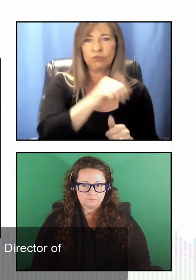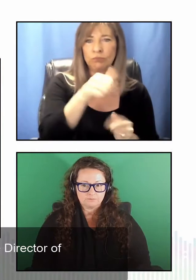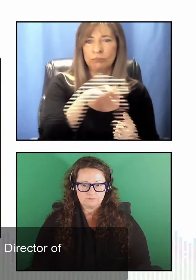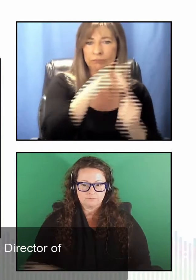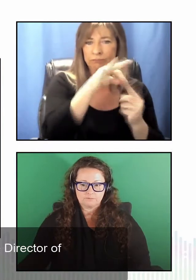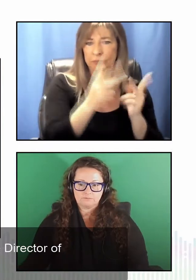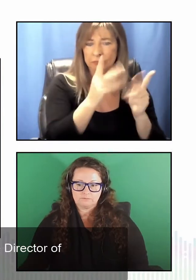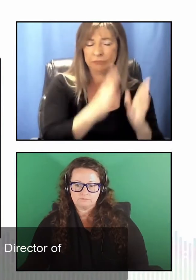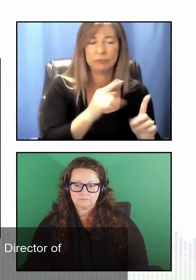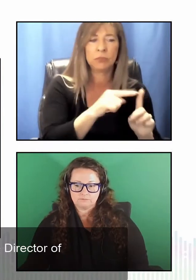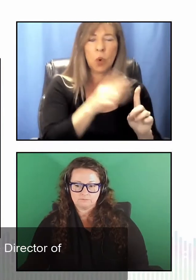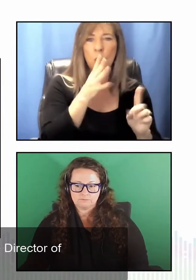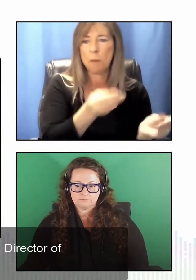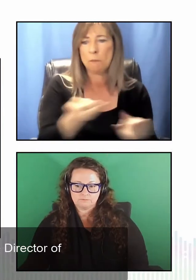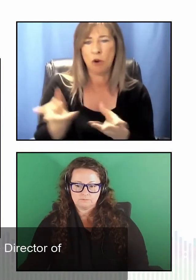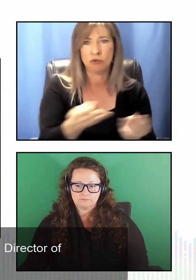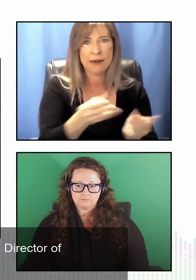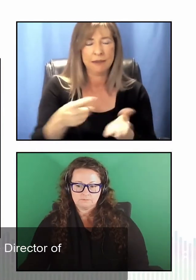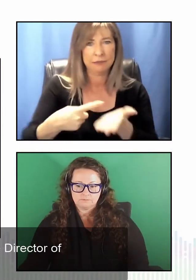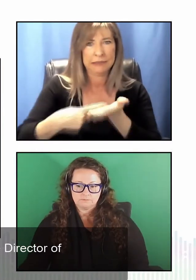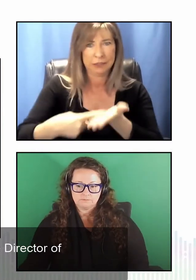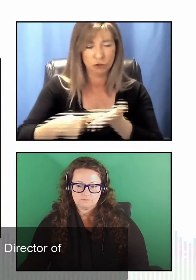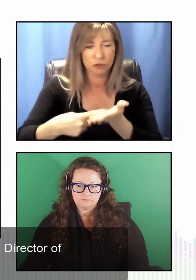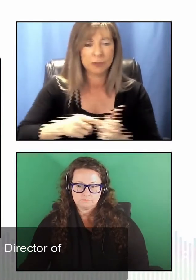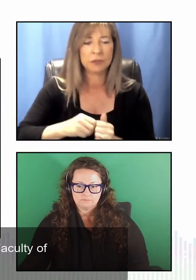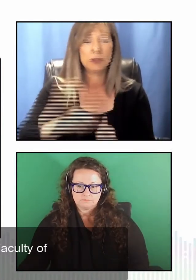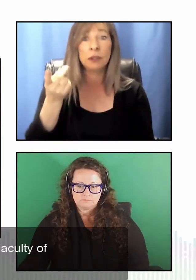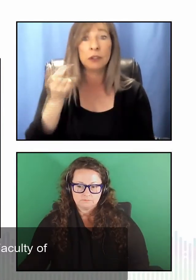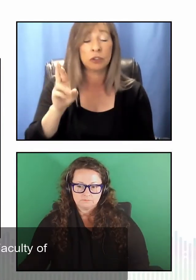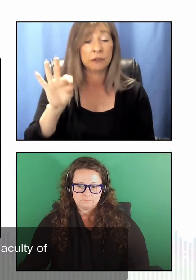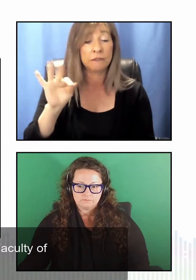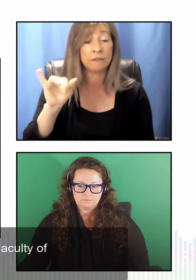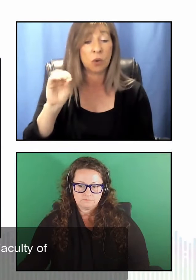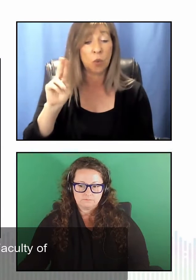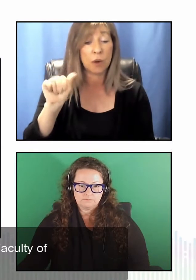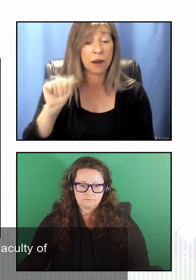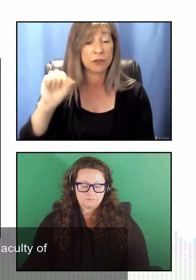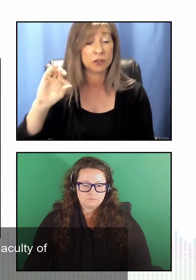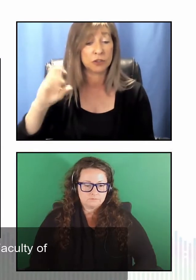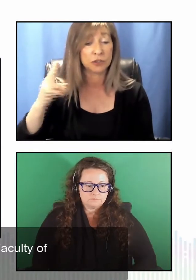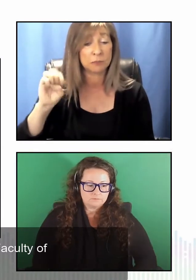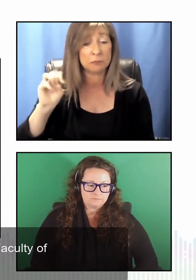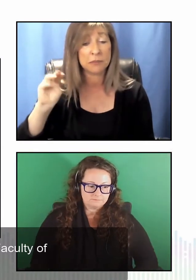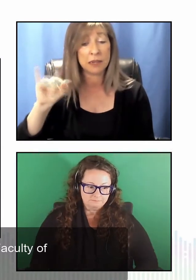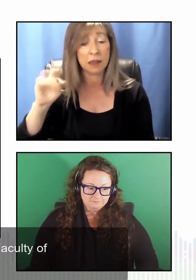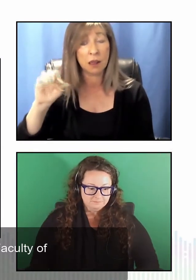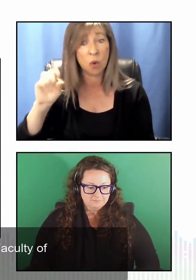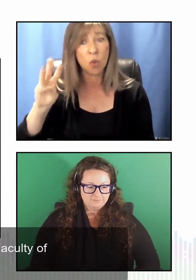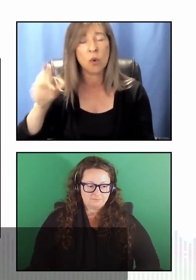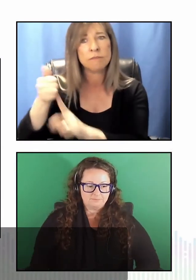discussion. Dr. Fiona Schmigelo is the director of the University of Alberta North and a professor in the Faculty